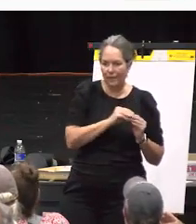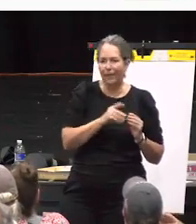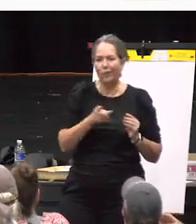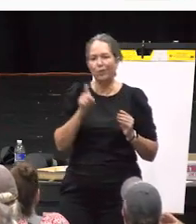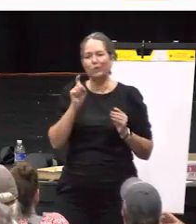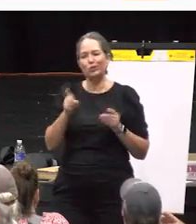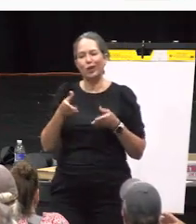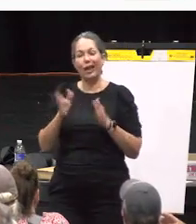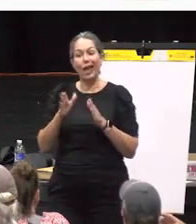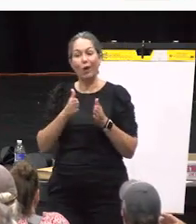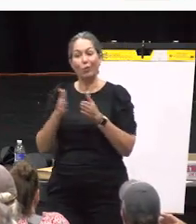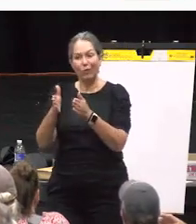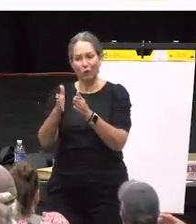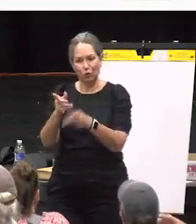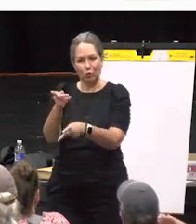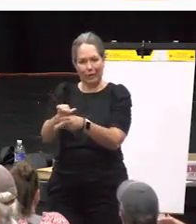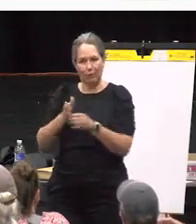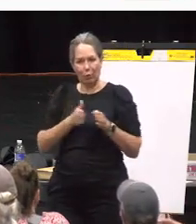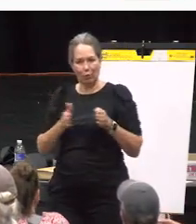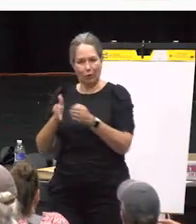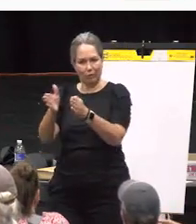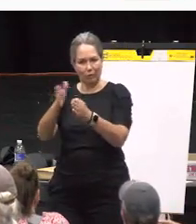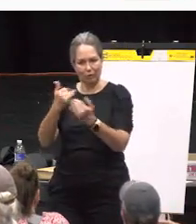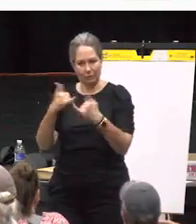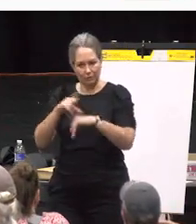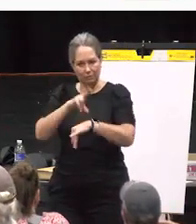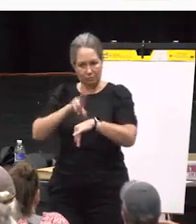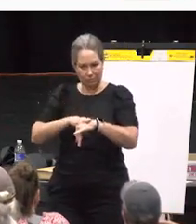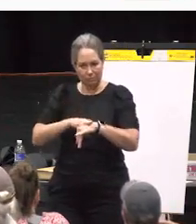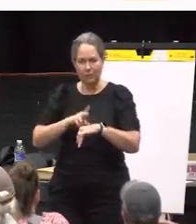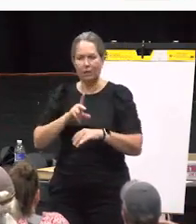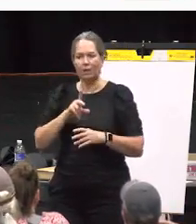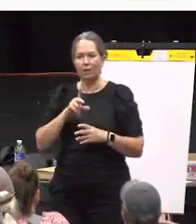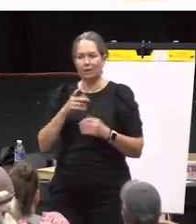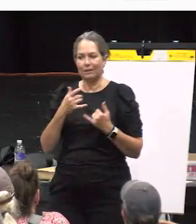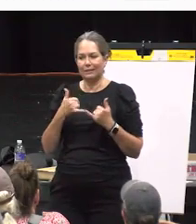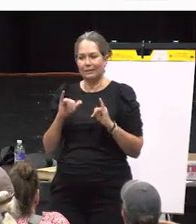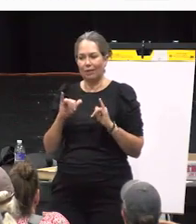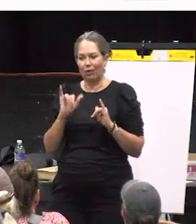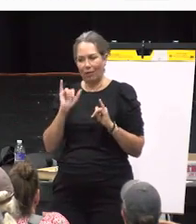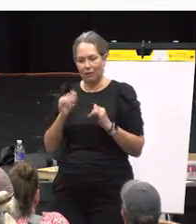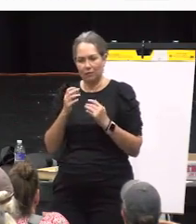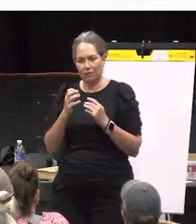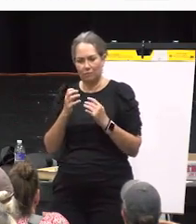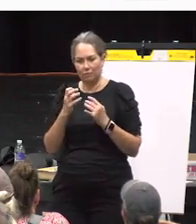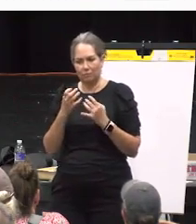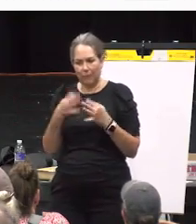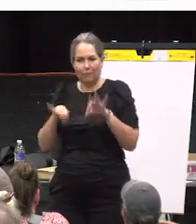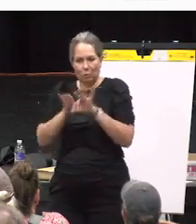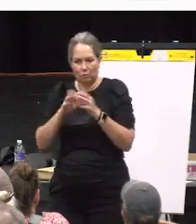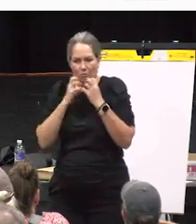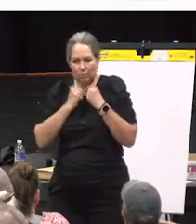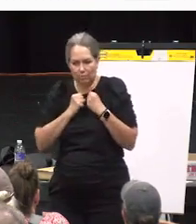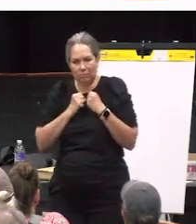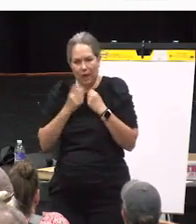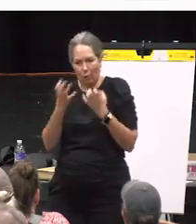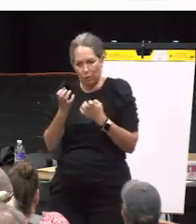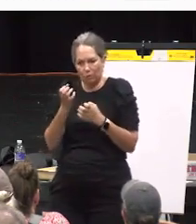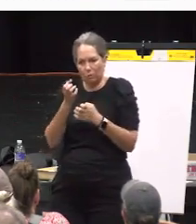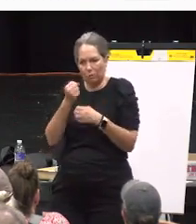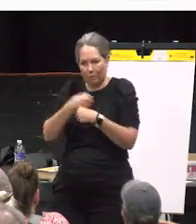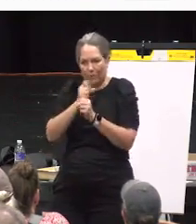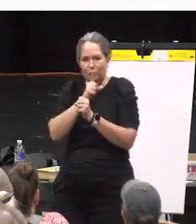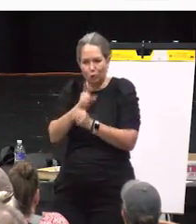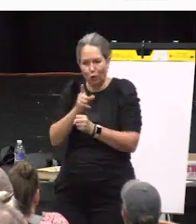rivers. That is still the nearest and dearest issue to my heart. Creating that